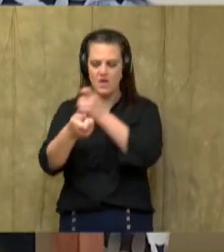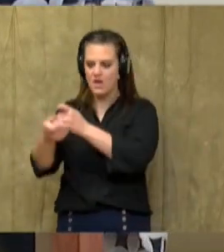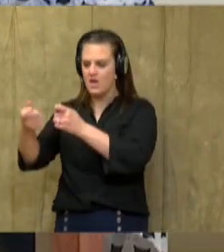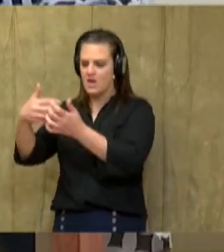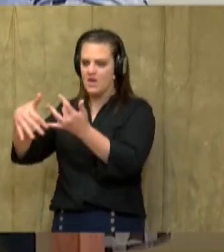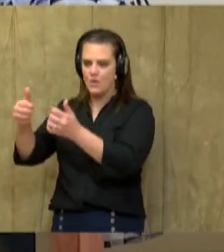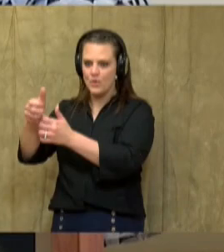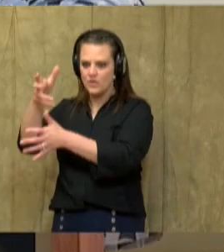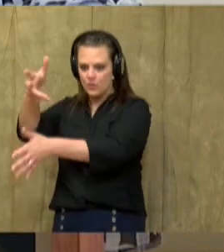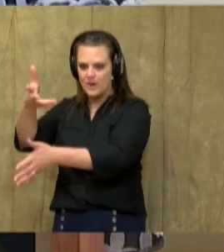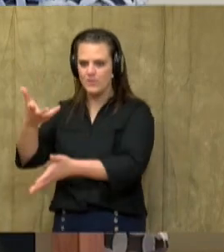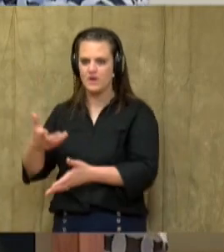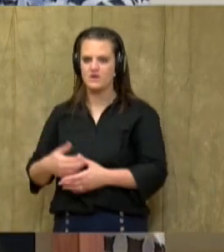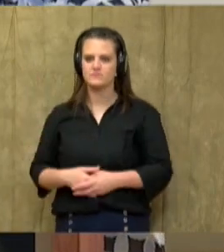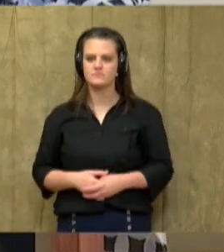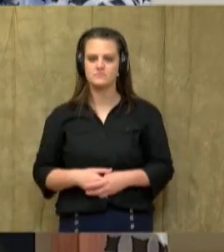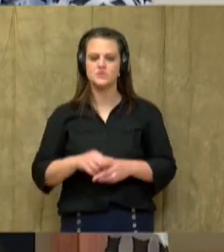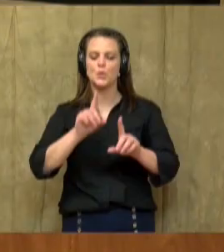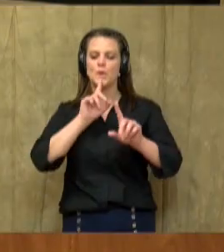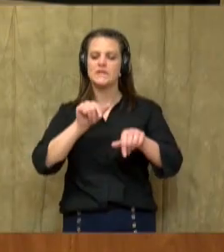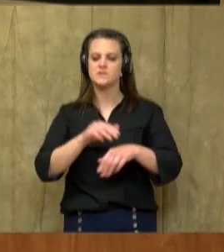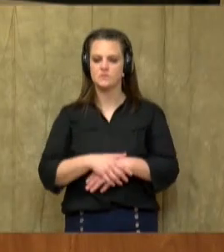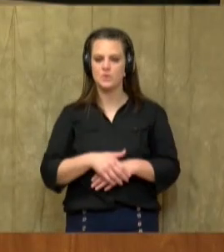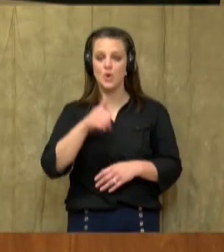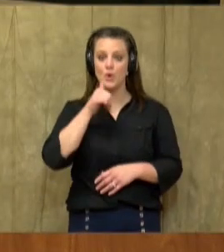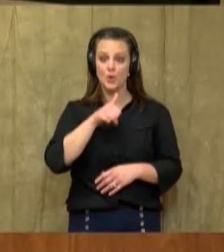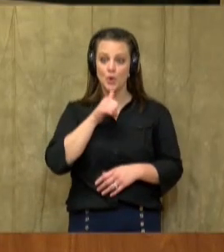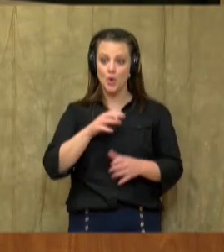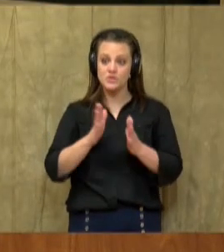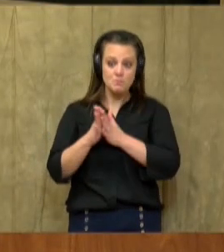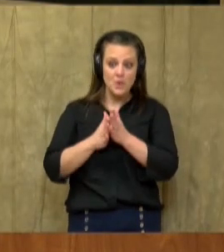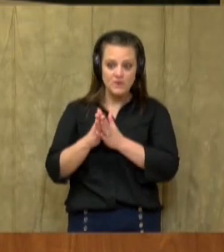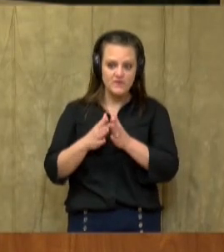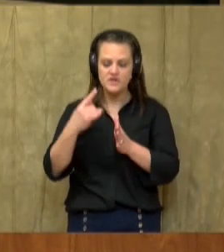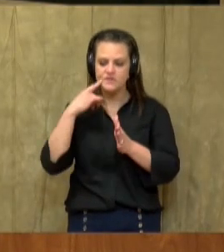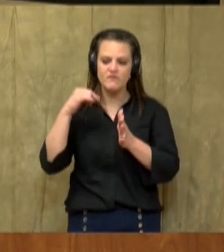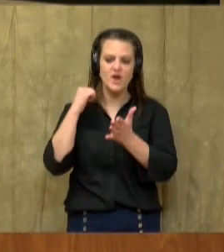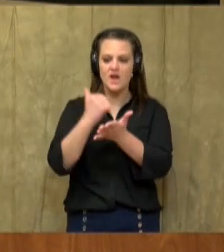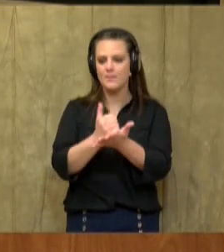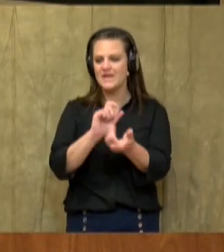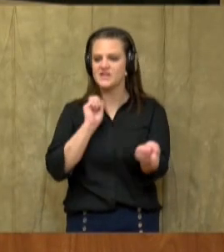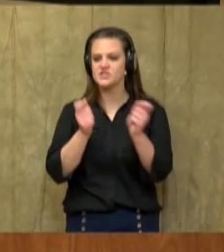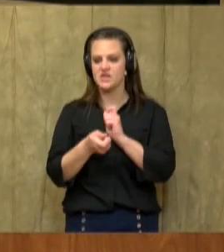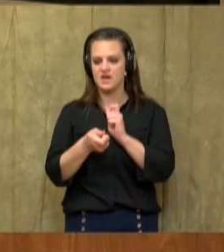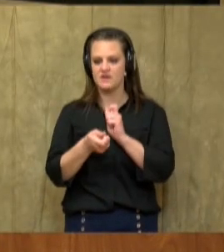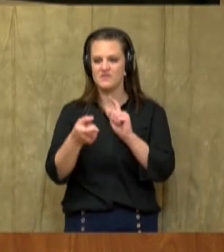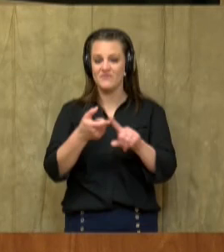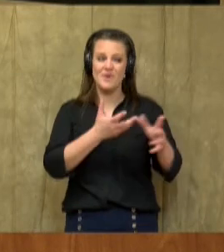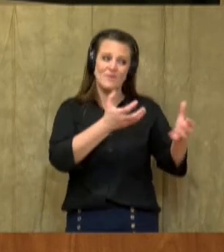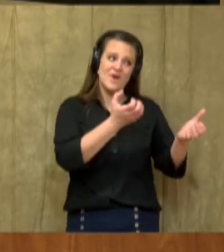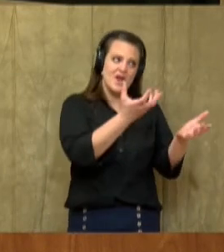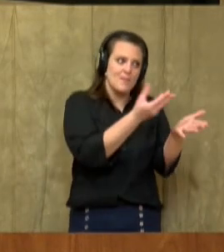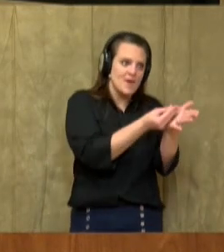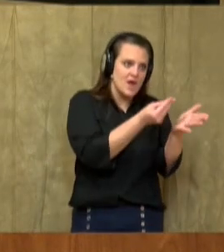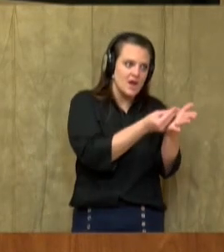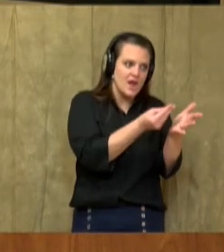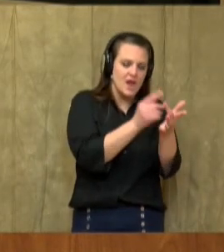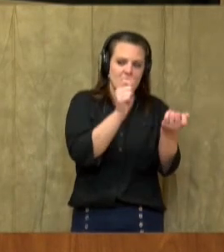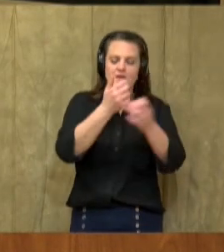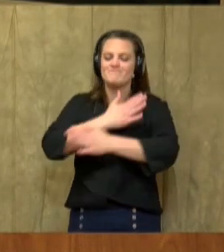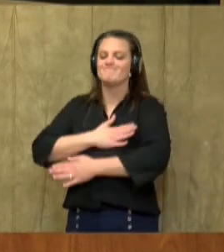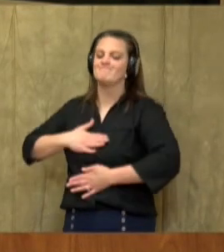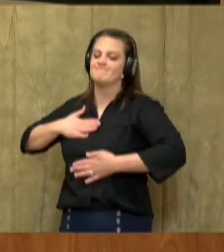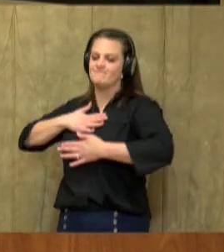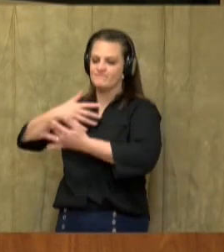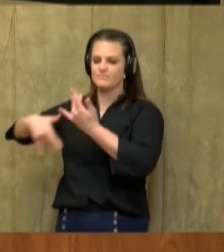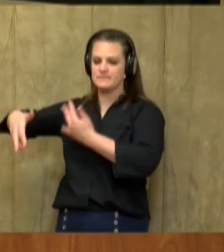answer. Caitlin's motivation for helping her Grandpa Joe changed from just wanting to earn money to